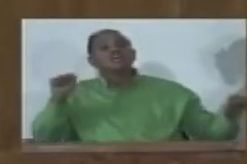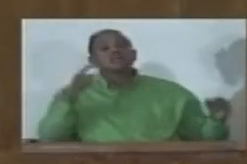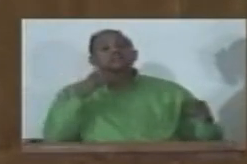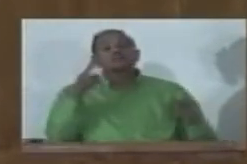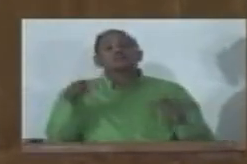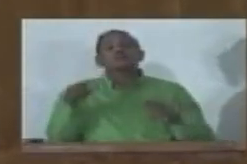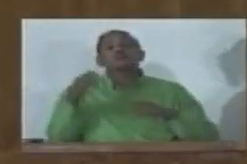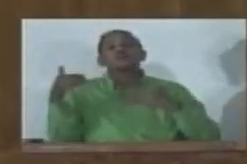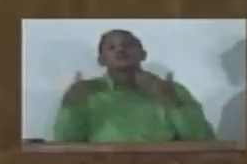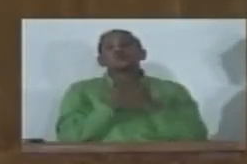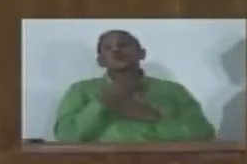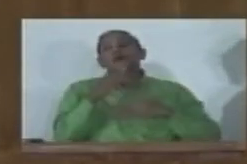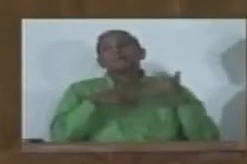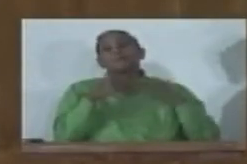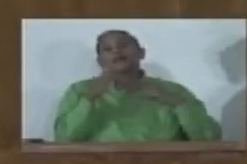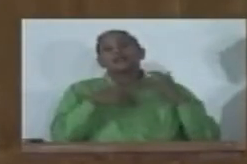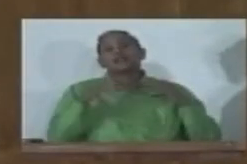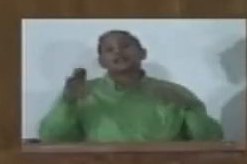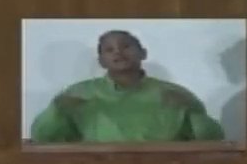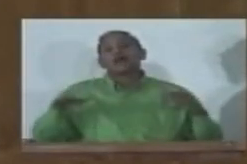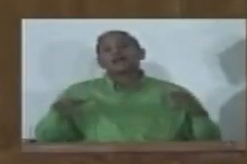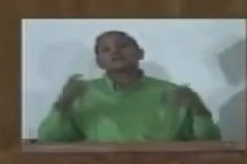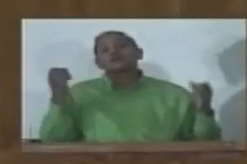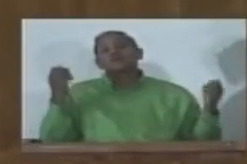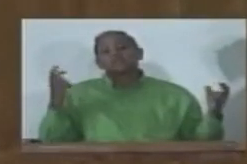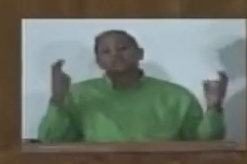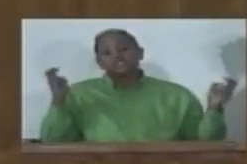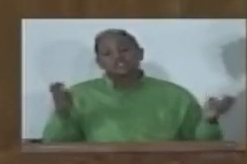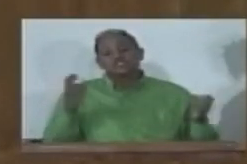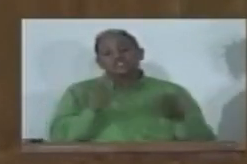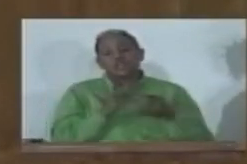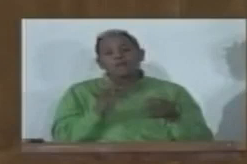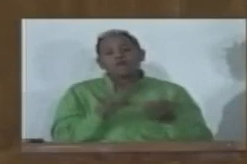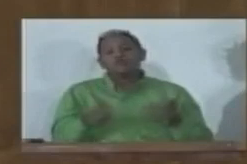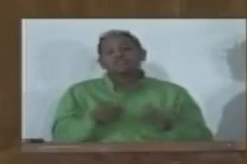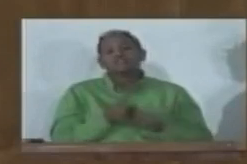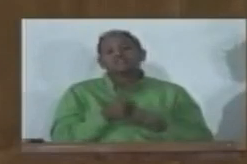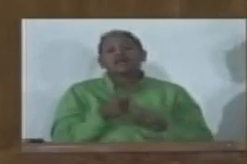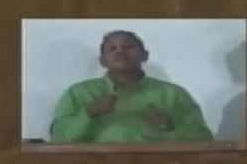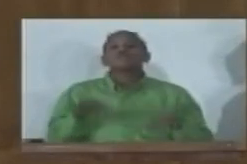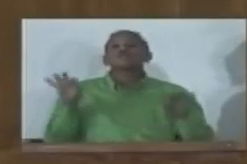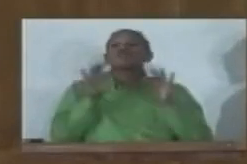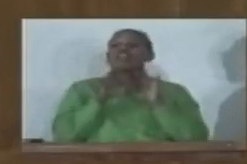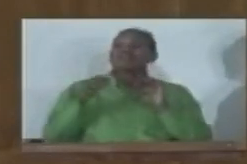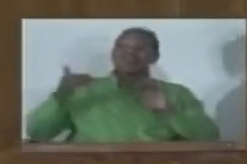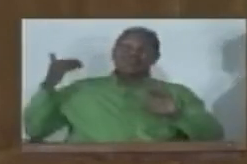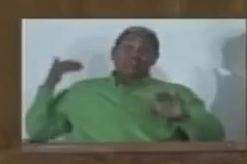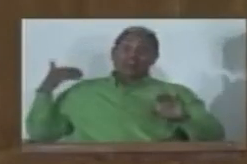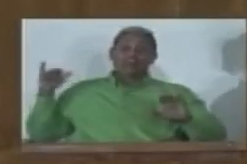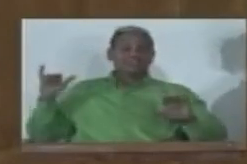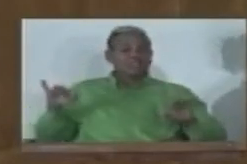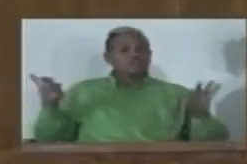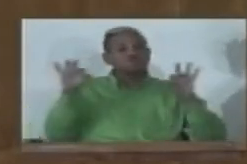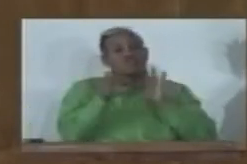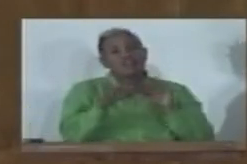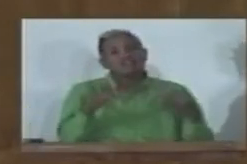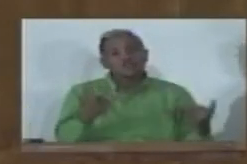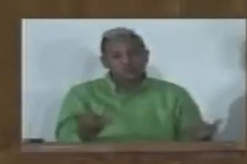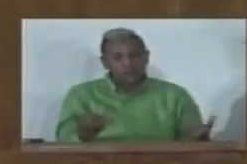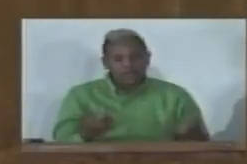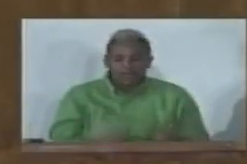new parliamentary building. So many of the issues in the motion were relevant then and still remain relevant today.